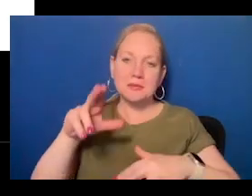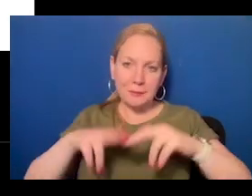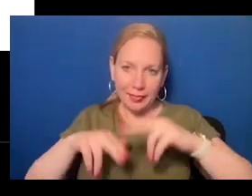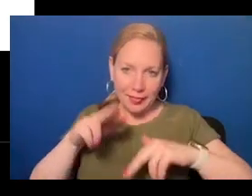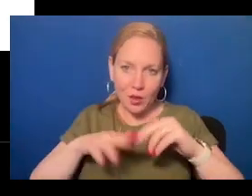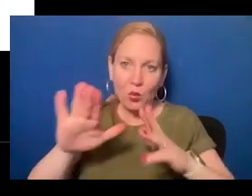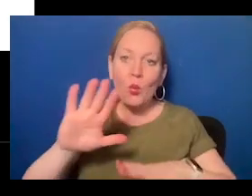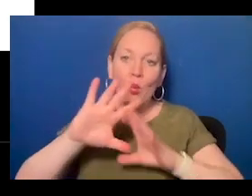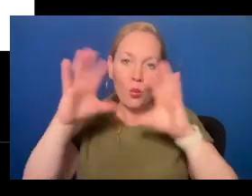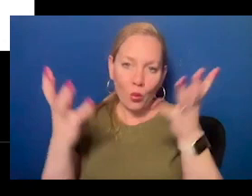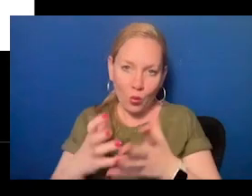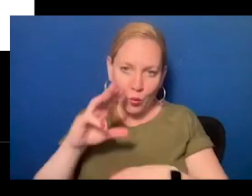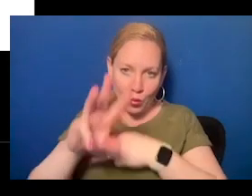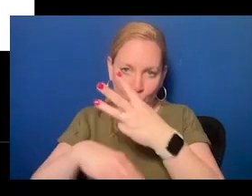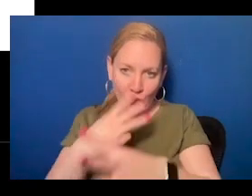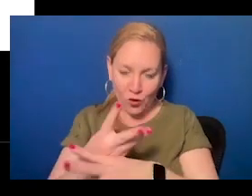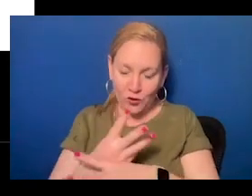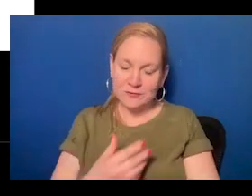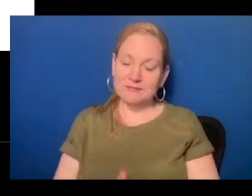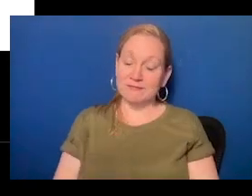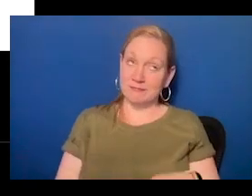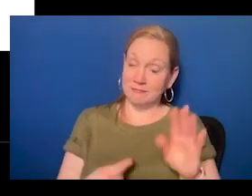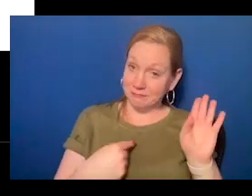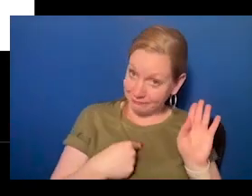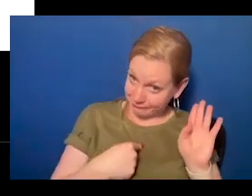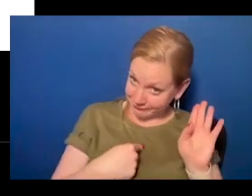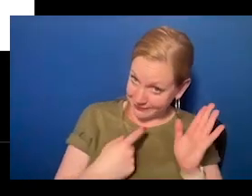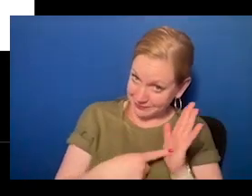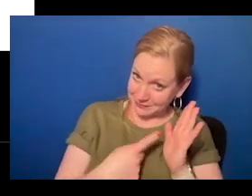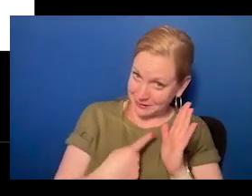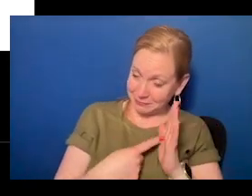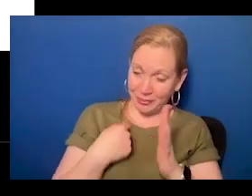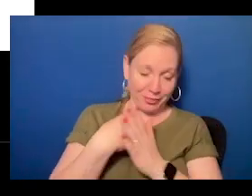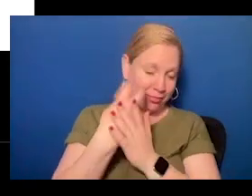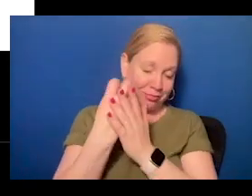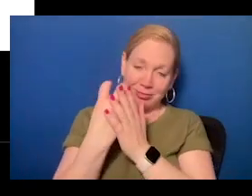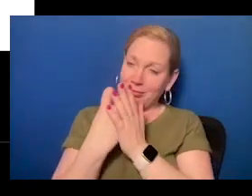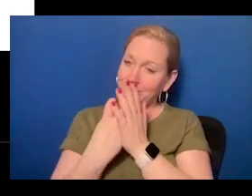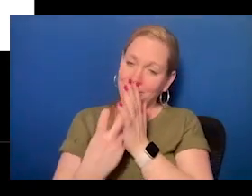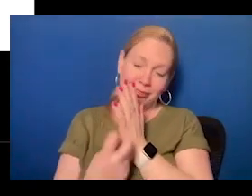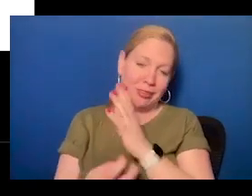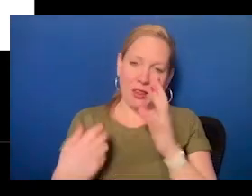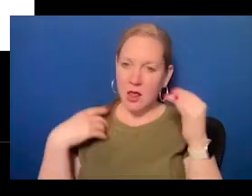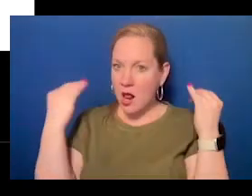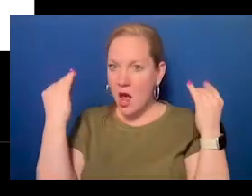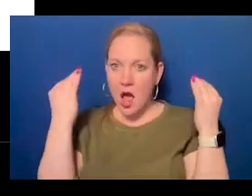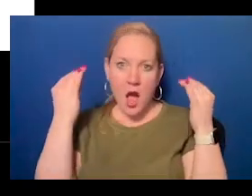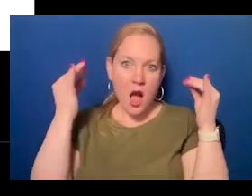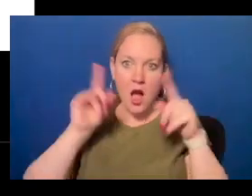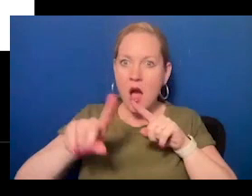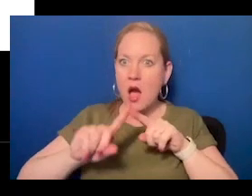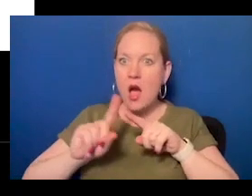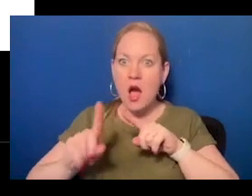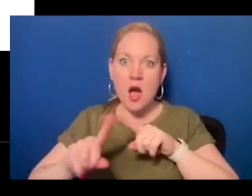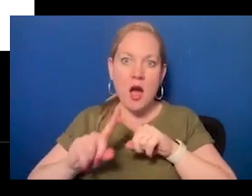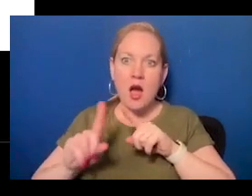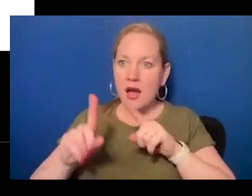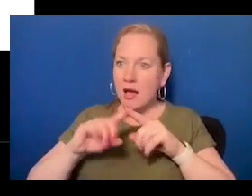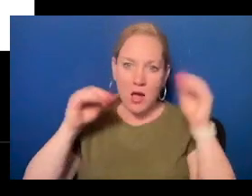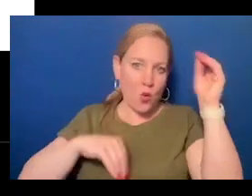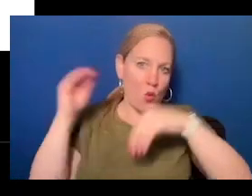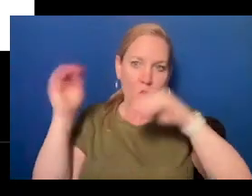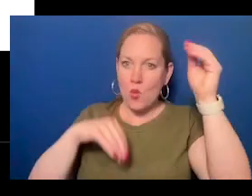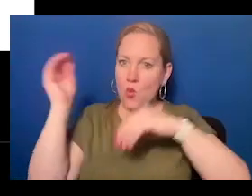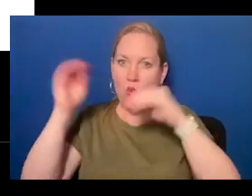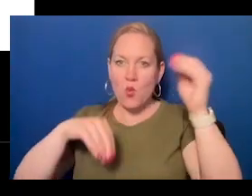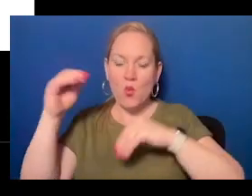is going to be in there too. Again, something that sometimes others get a little lost in the world building, where you get so